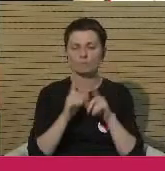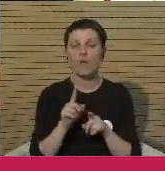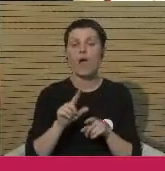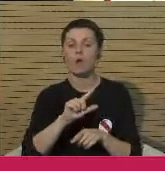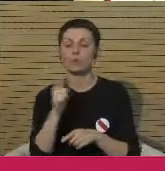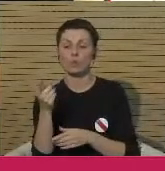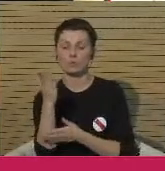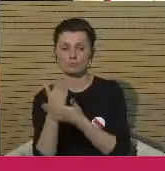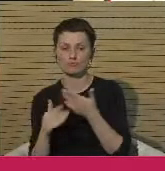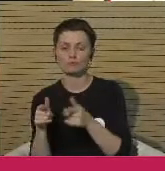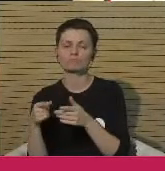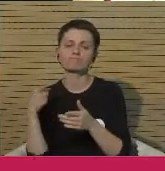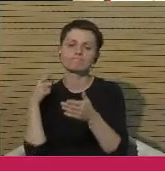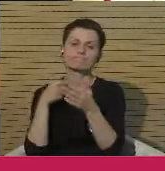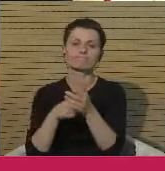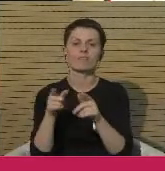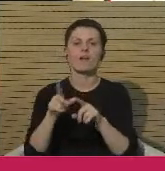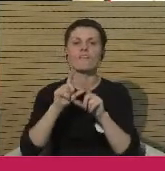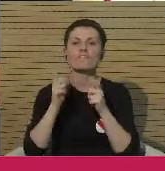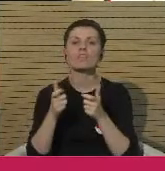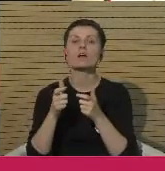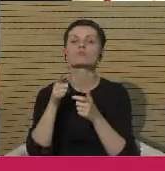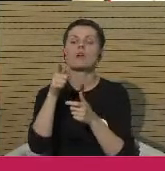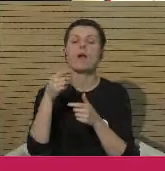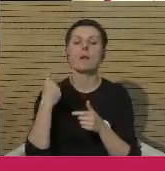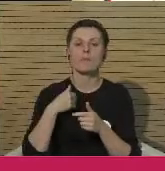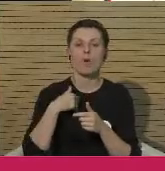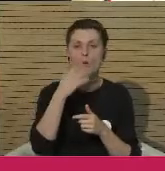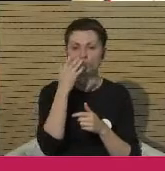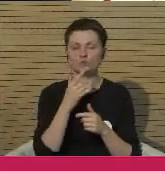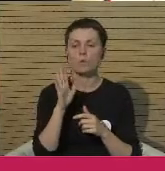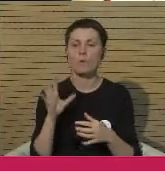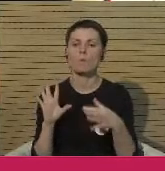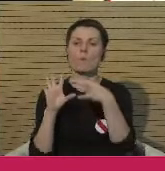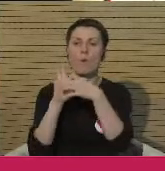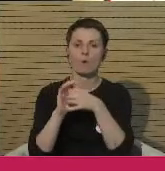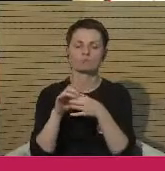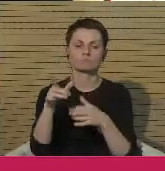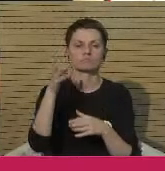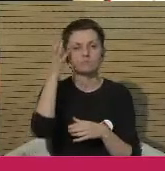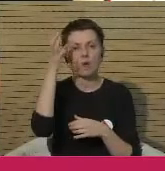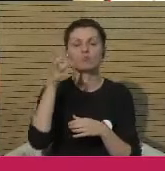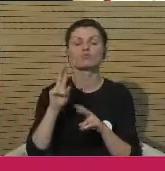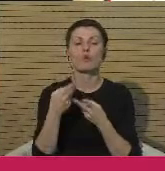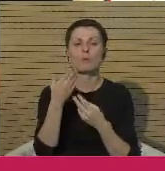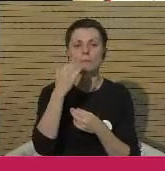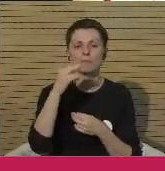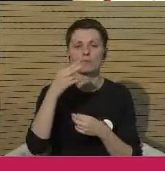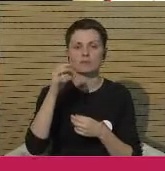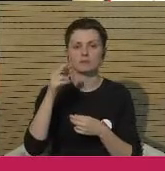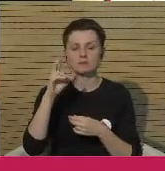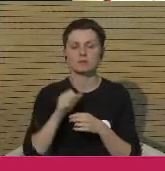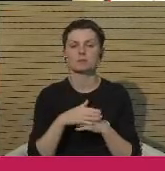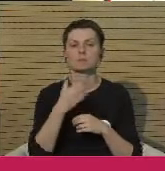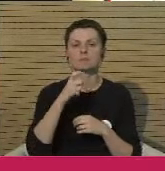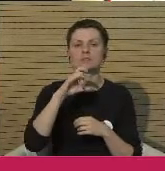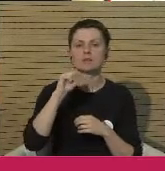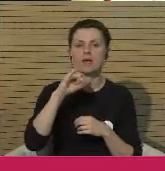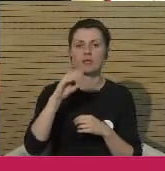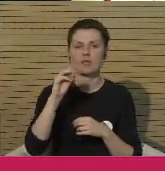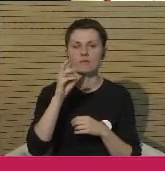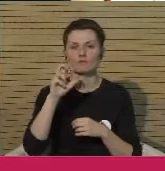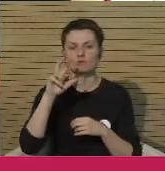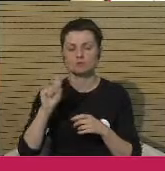Lublin-based Warsztaty Kultury, workshops of culture. Then we will connect with